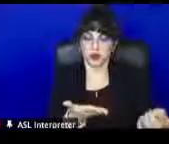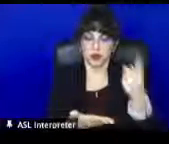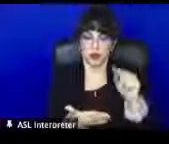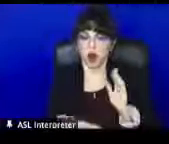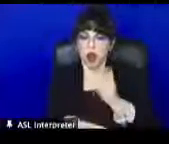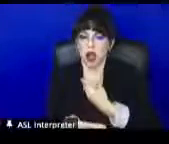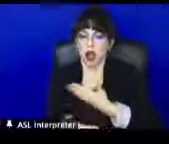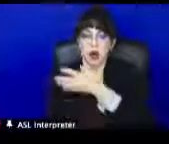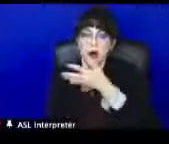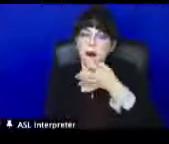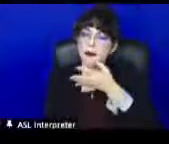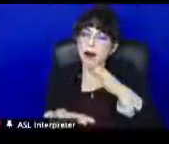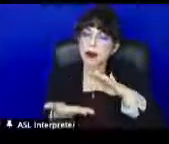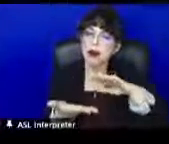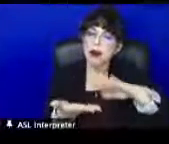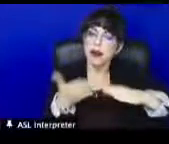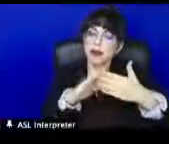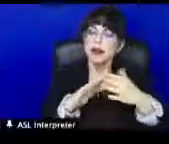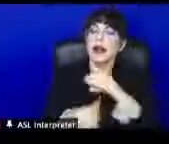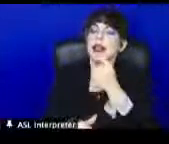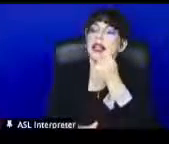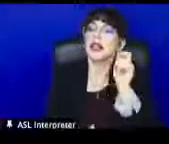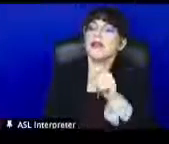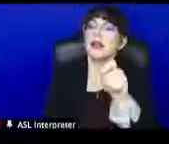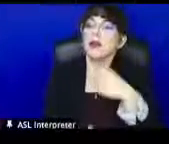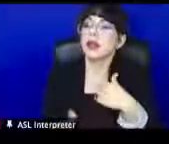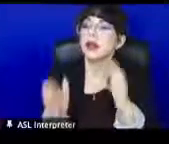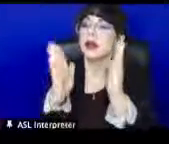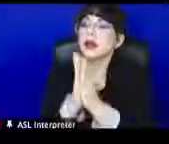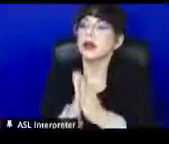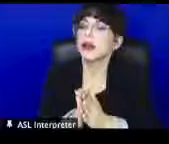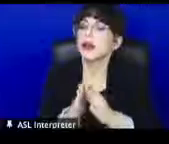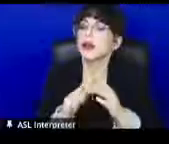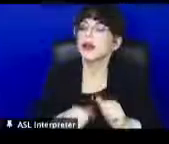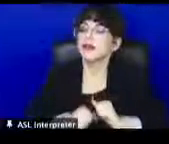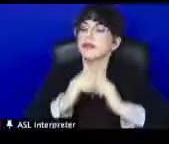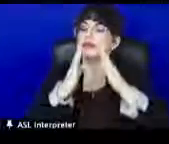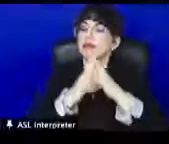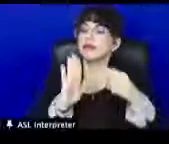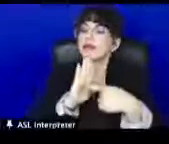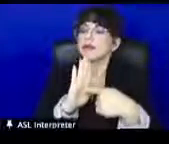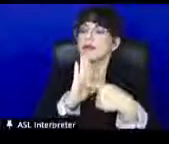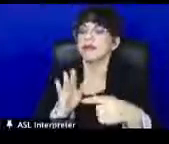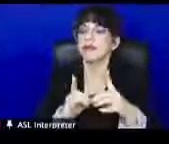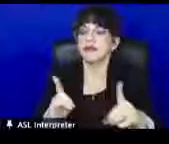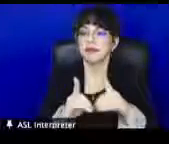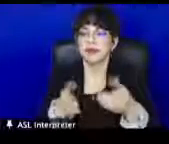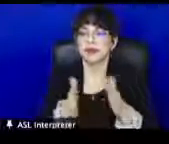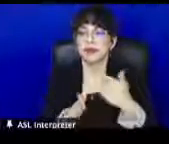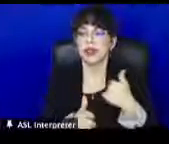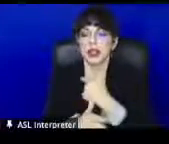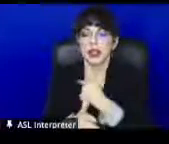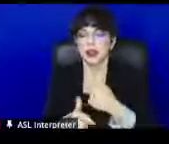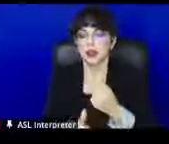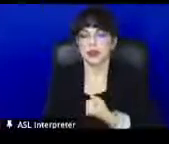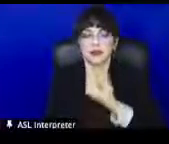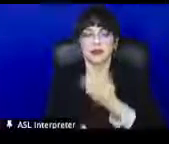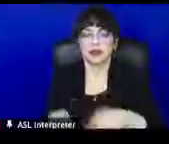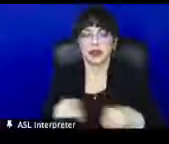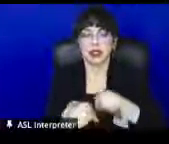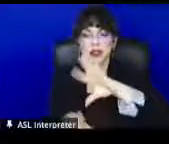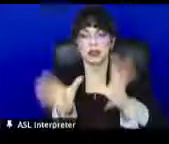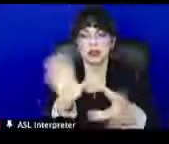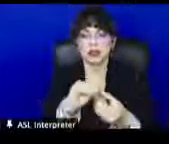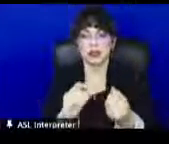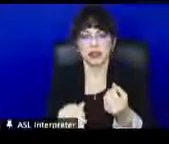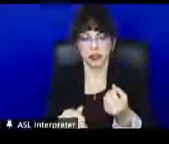communities and therefore request the creation of representative districts that will allow us to speak with one collective voice